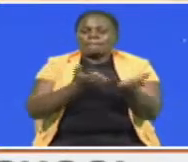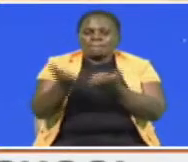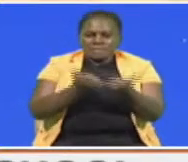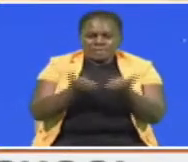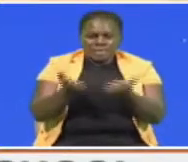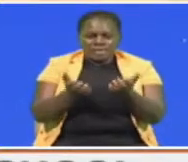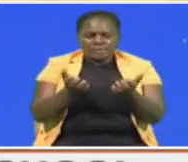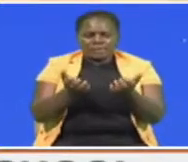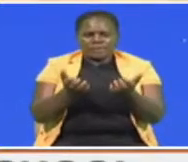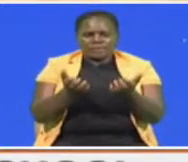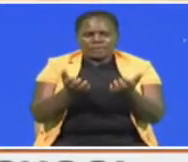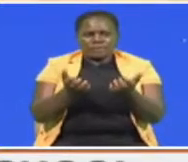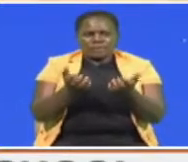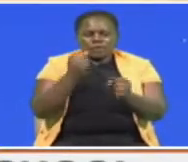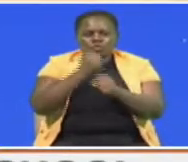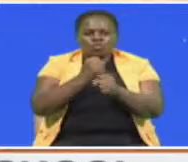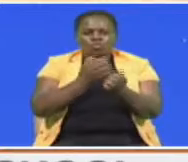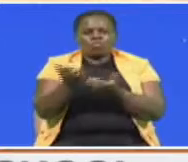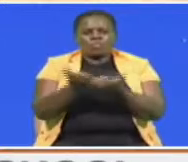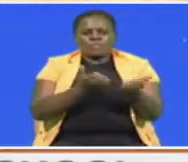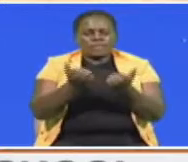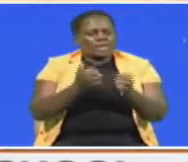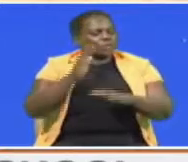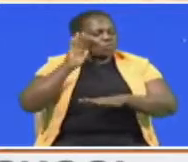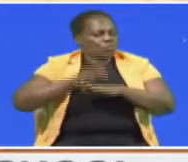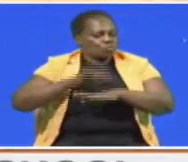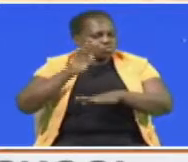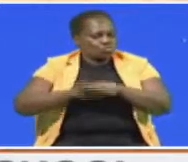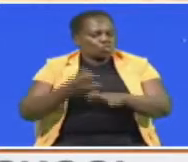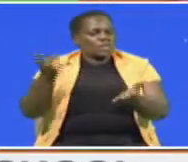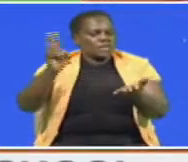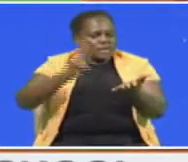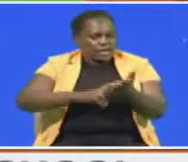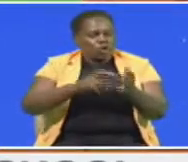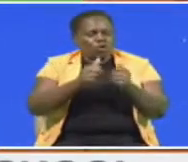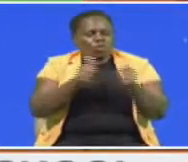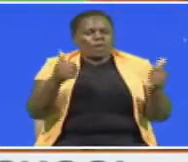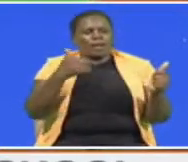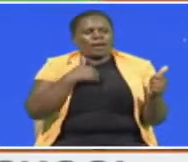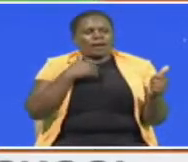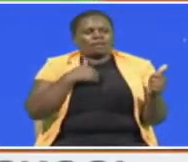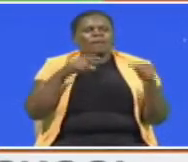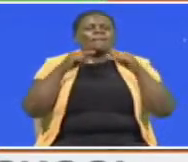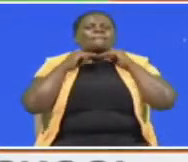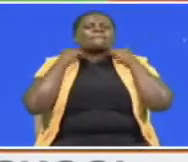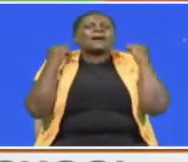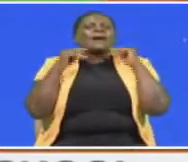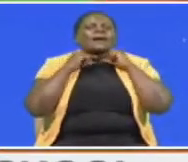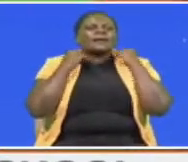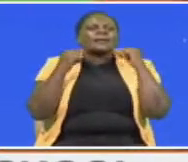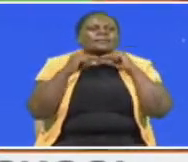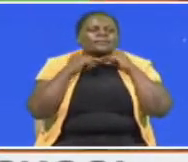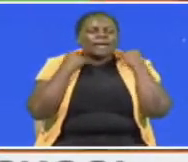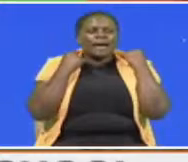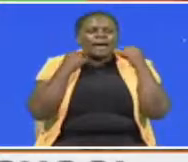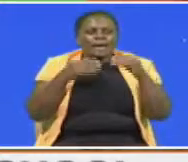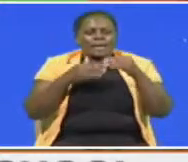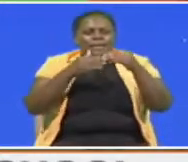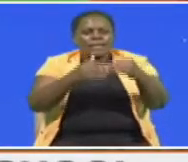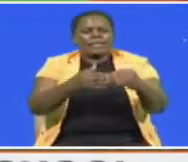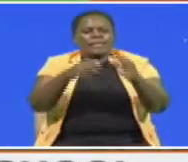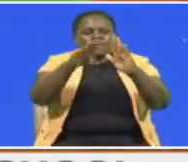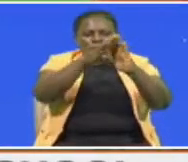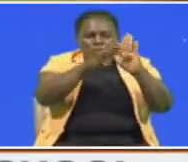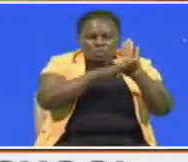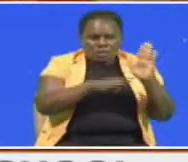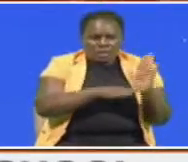and they can transact the business in a very well-recorded manner. Pastor David Gargule, who is spearheading the Tirim